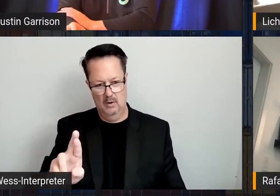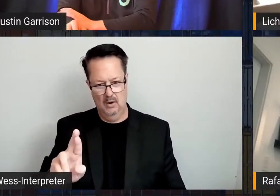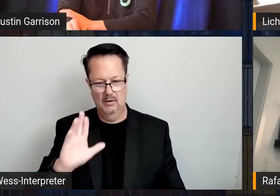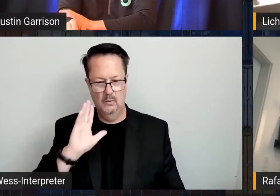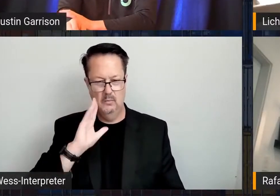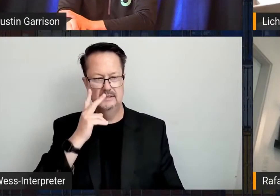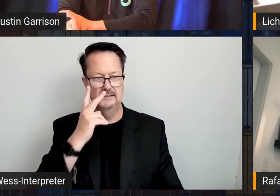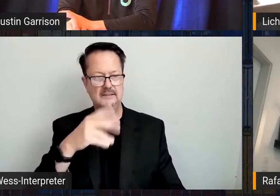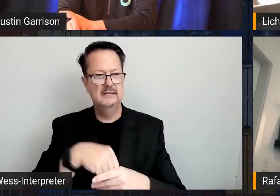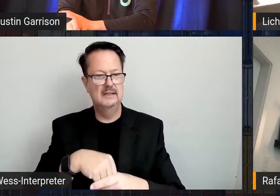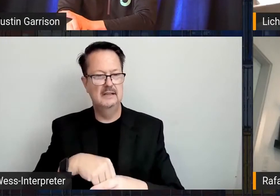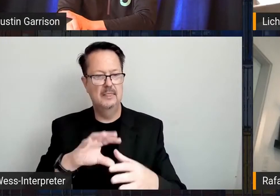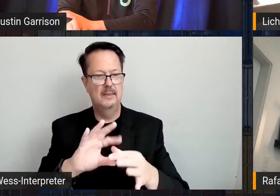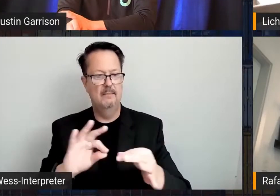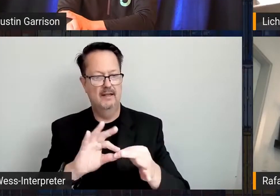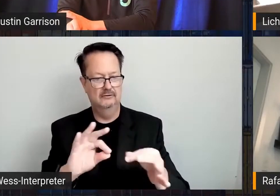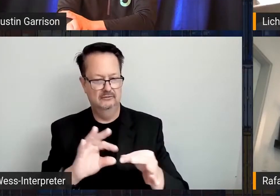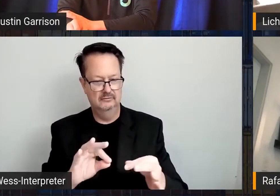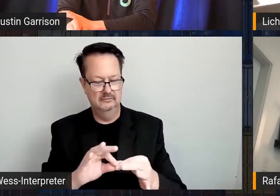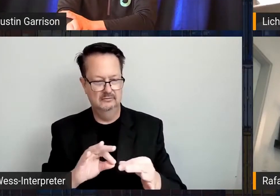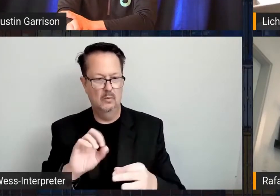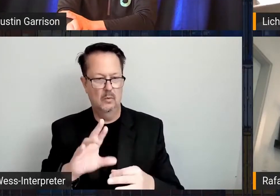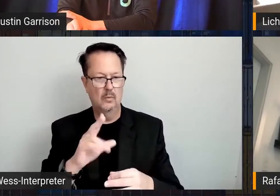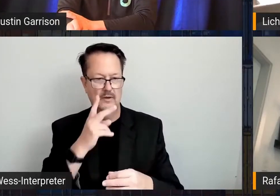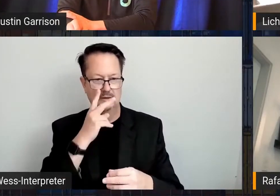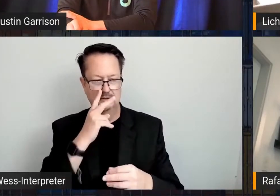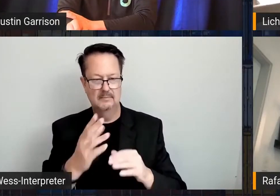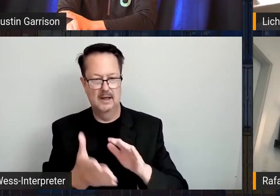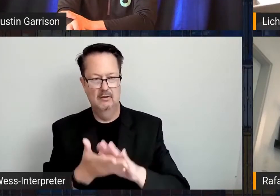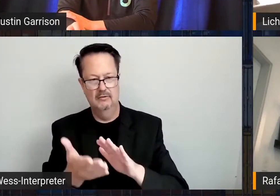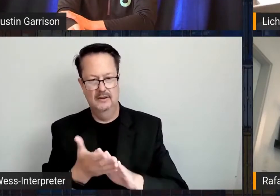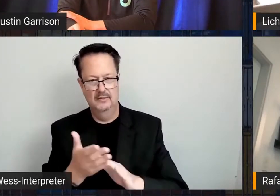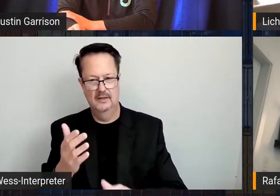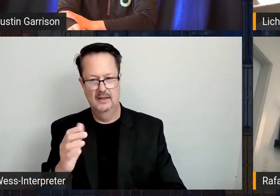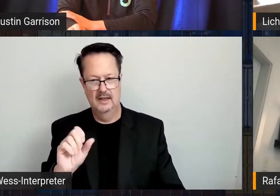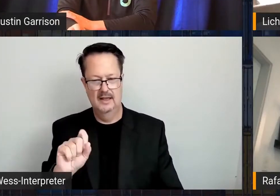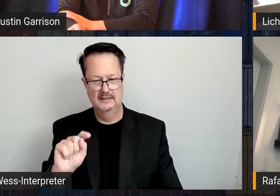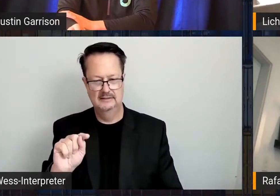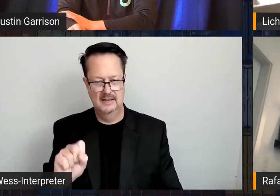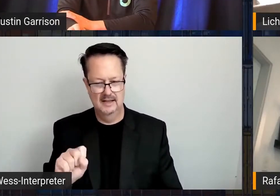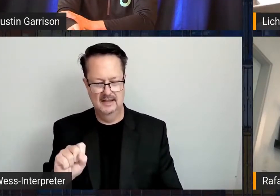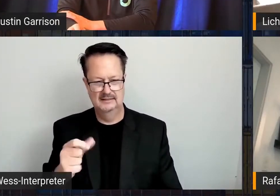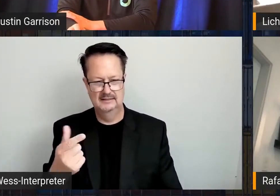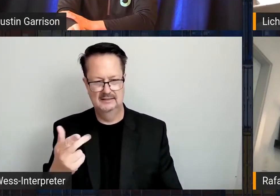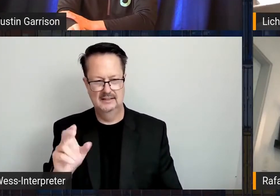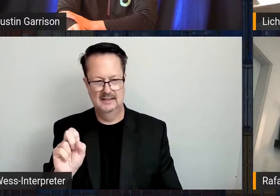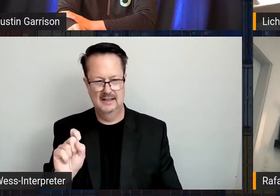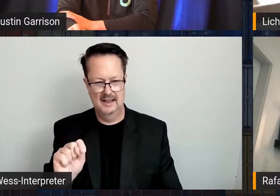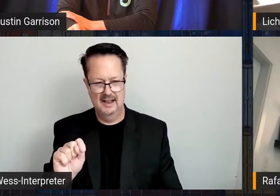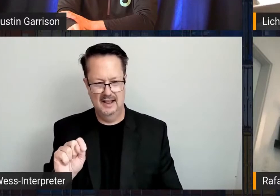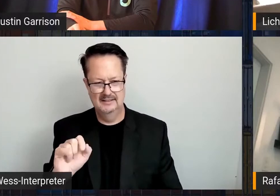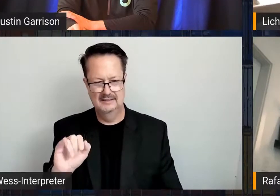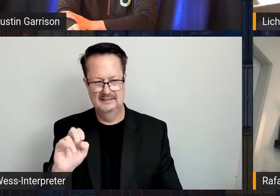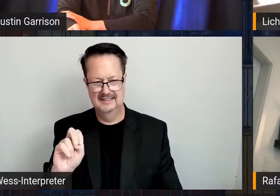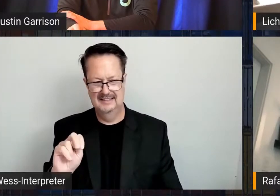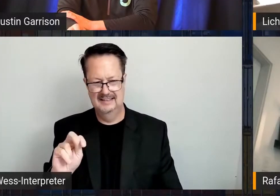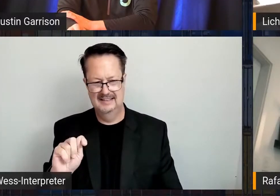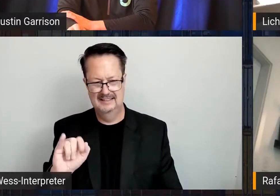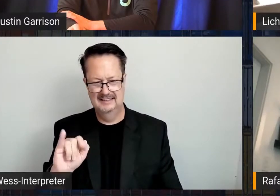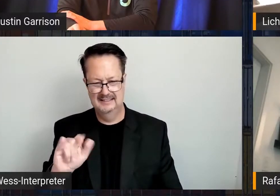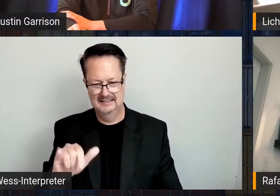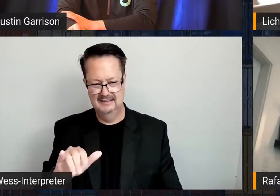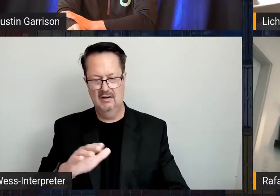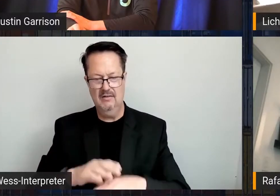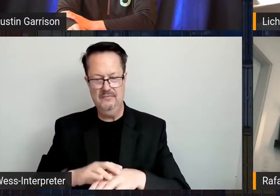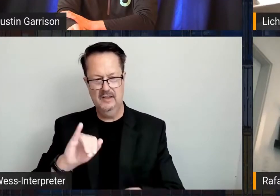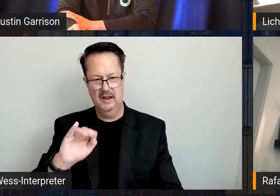can get by running AWS STS get caller identity. So on the IAM side, the very